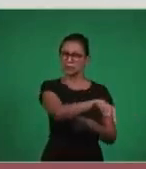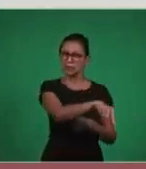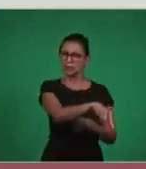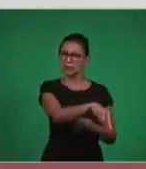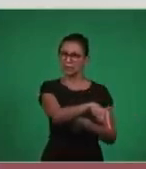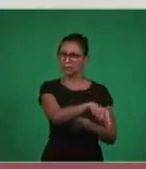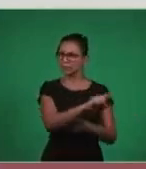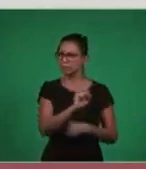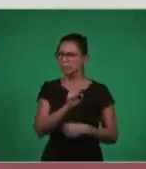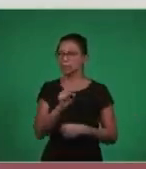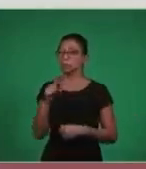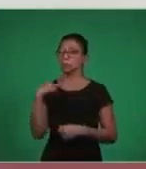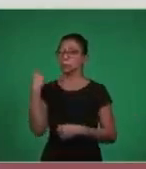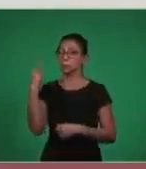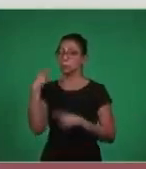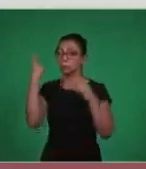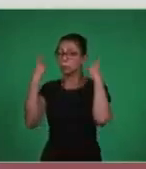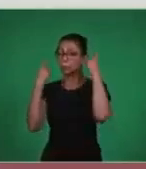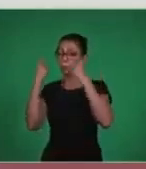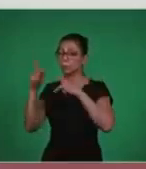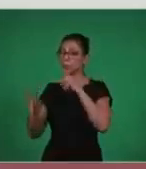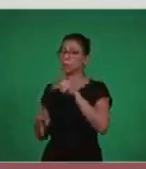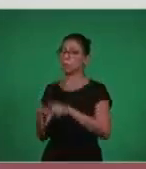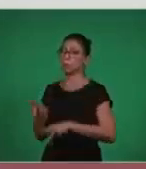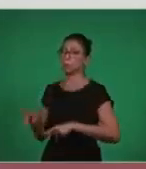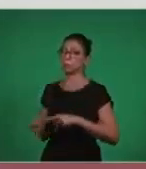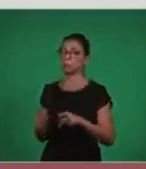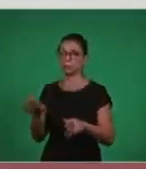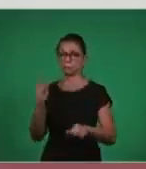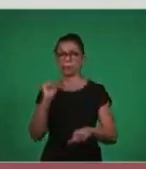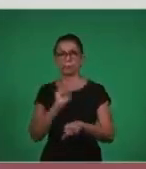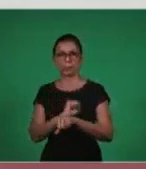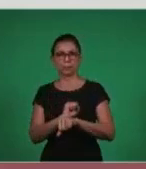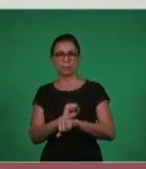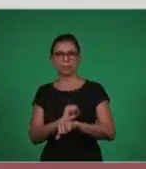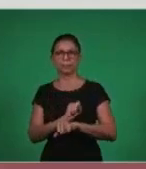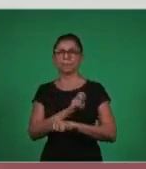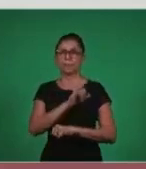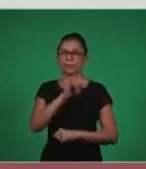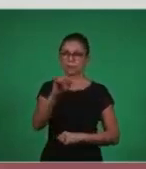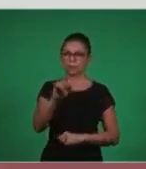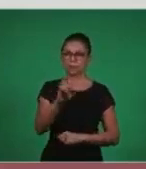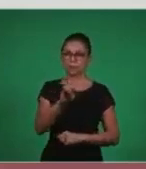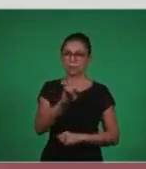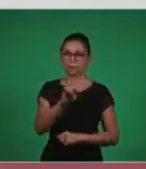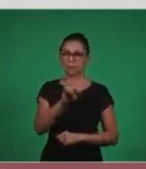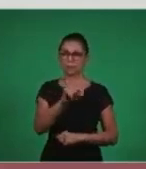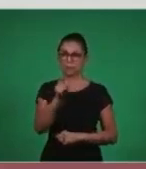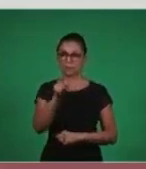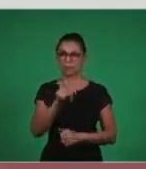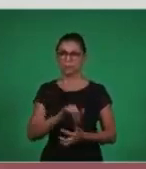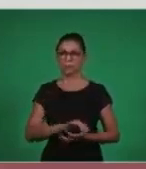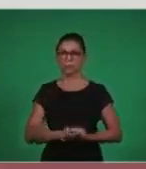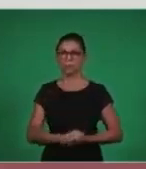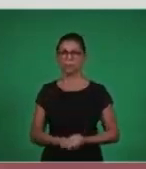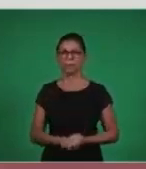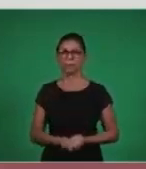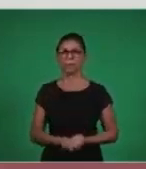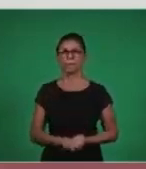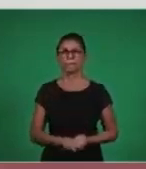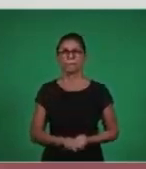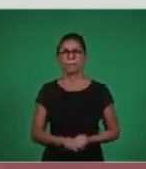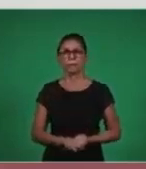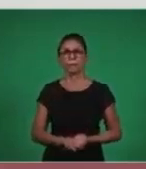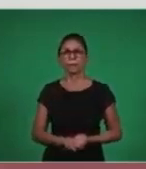worried about our people in the world. Our journey is coming to the end. I'm going to stop here, and I just want to say that we're going to